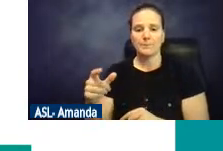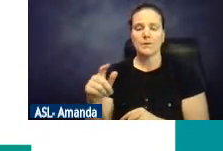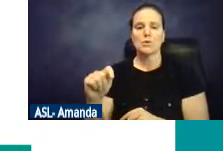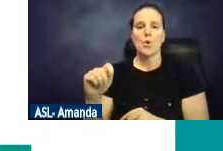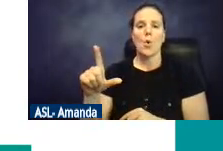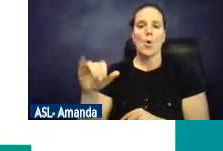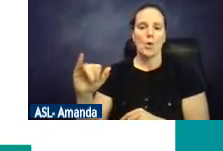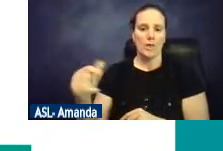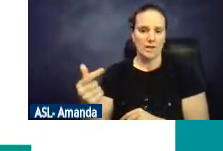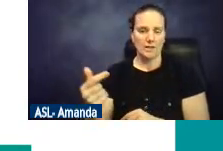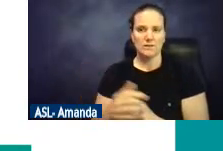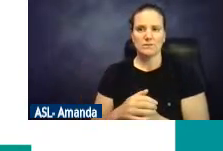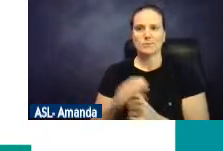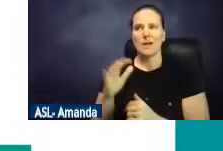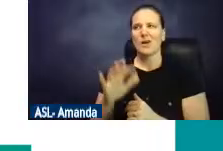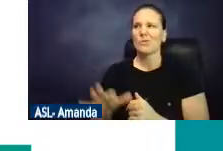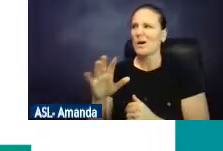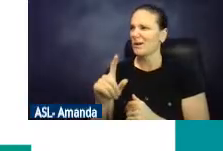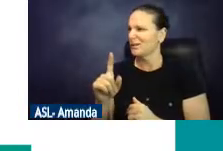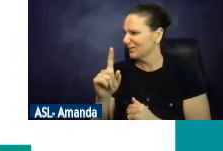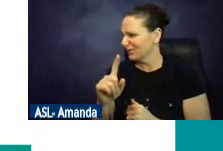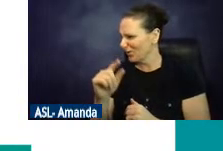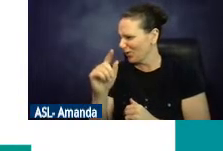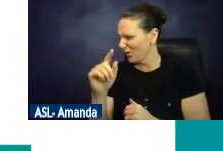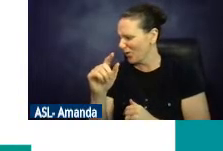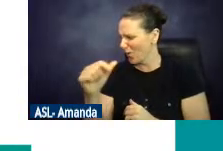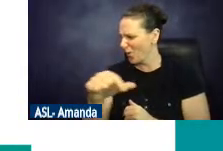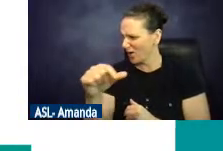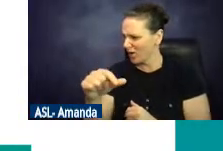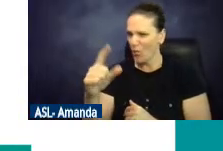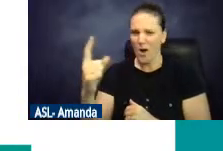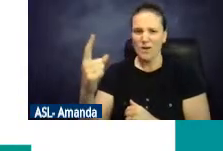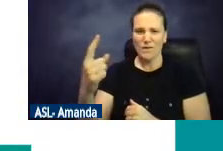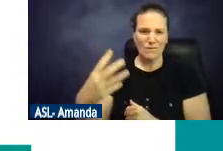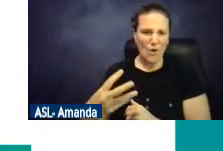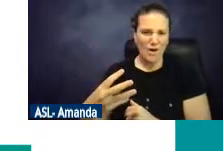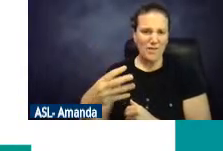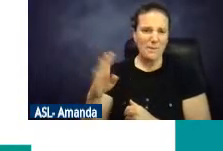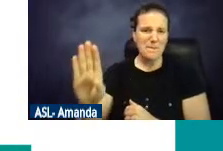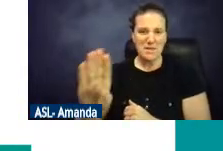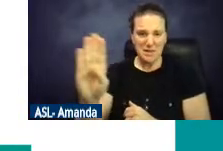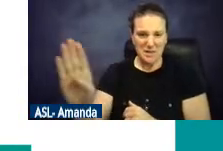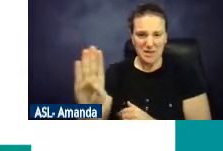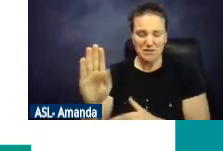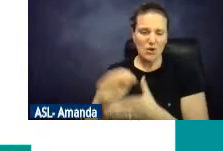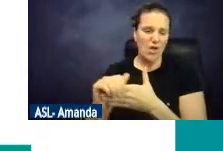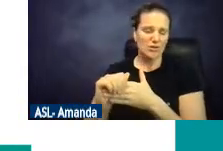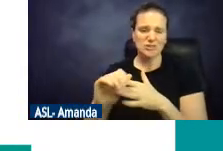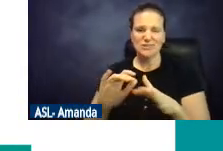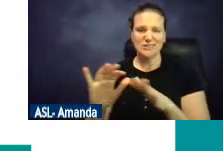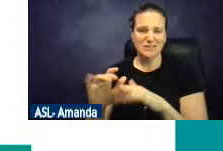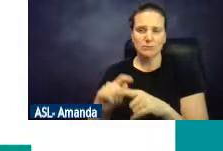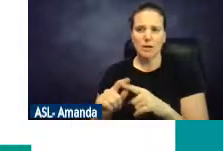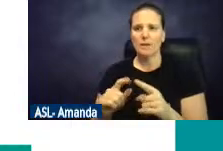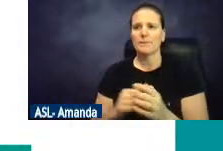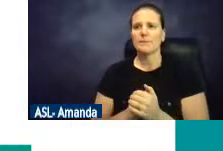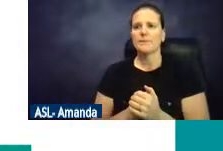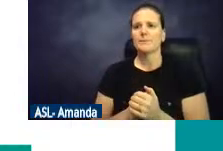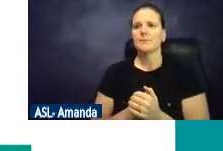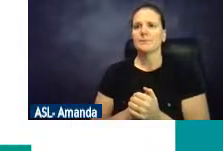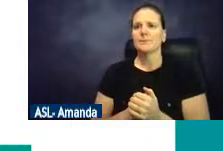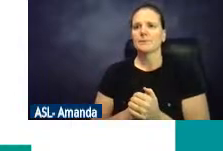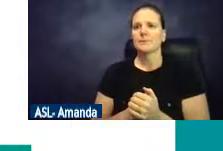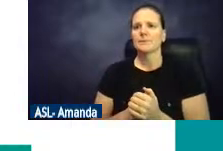$1.25 billion about right now, but we believe there's elasticity as shown in that funding range on the slide. And then lastly, we've got a